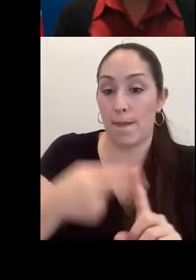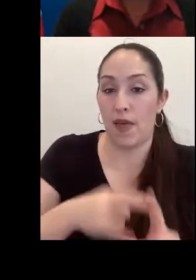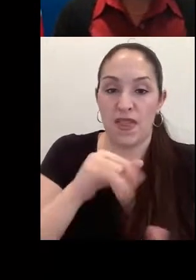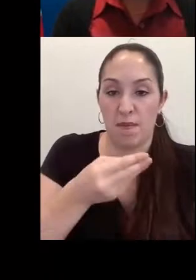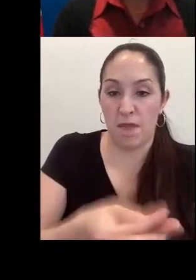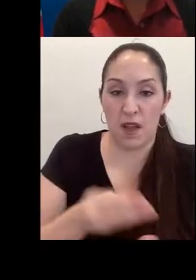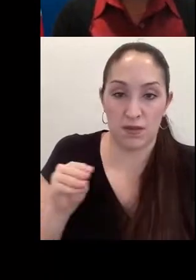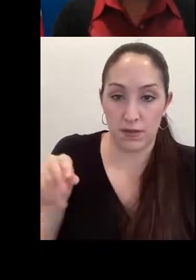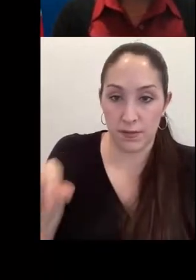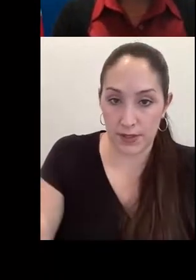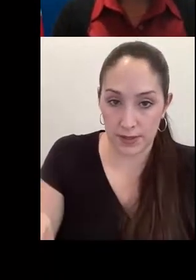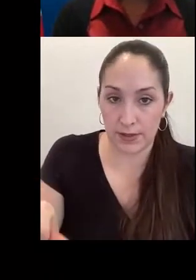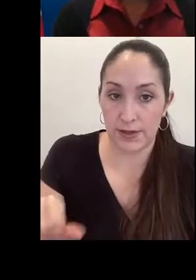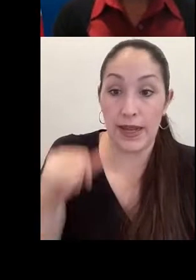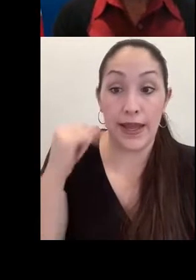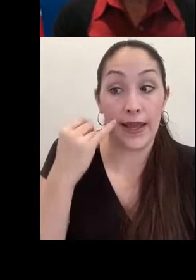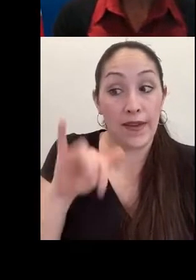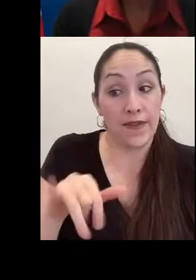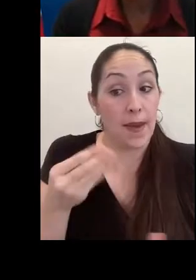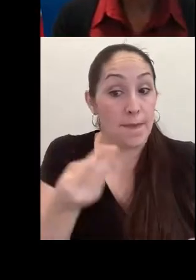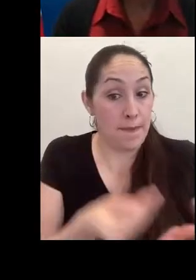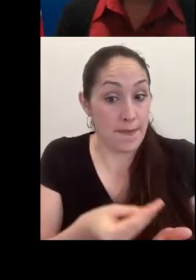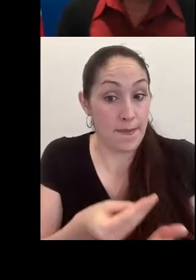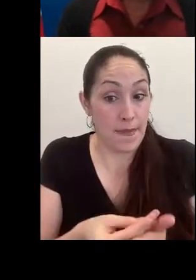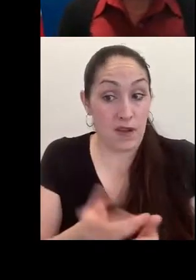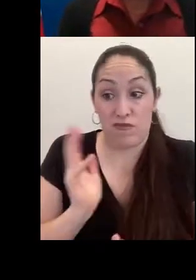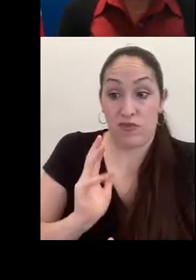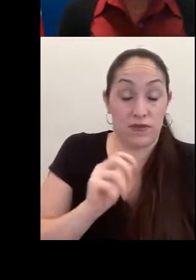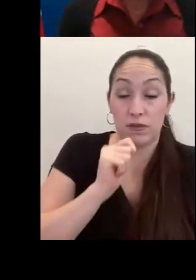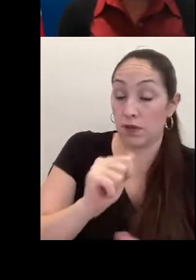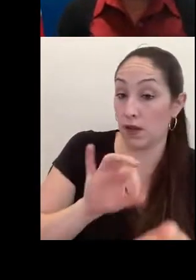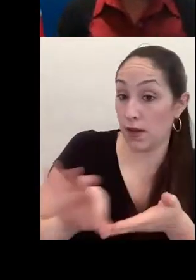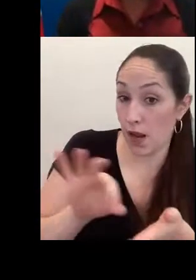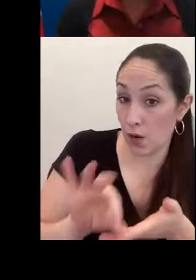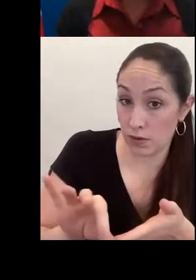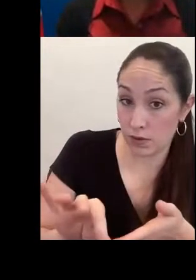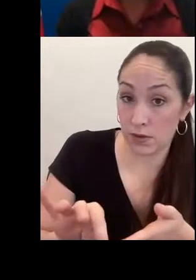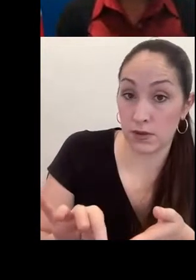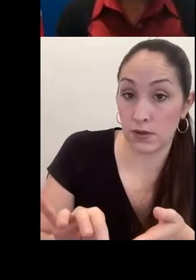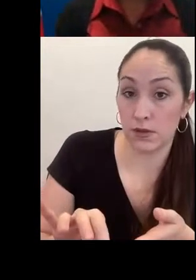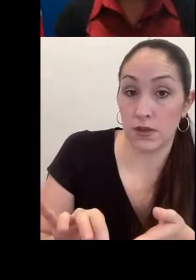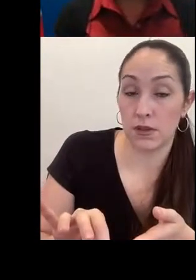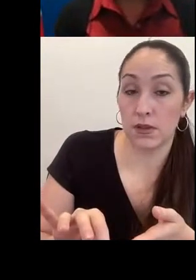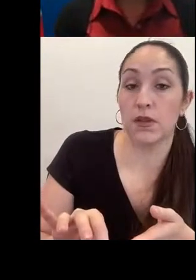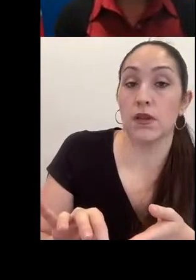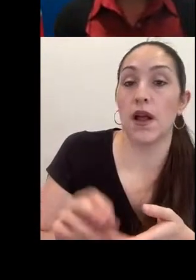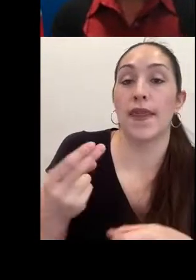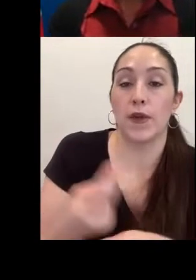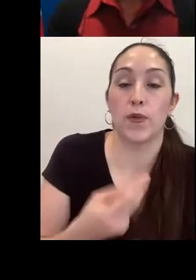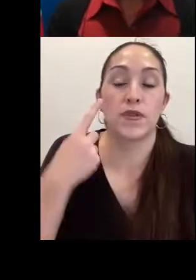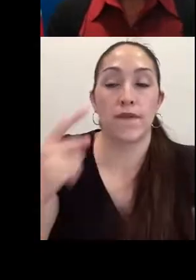beneficiary uses the distribution that was previously excluded for a non-QDE purpose or a housing